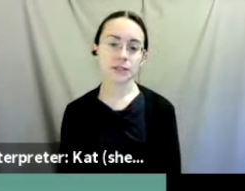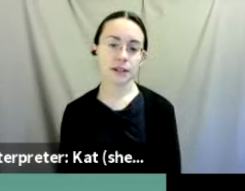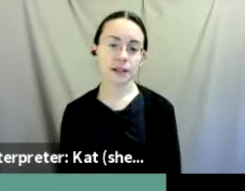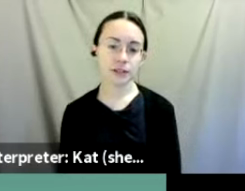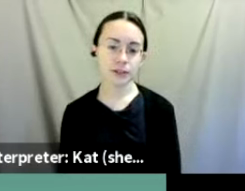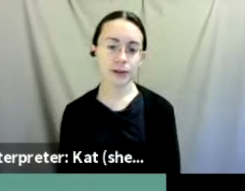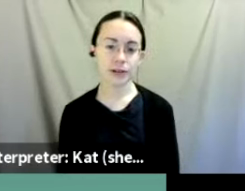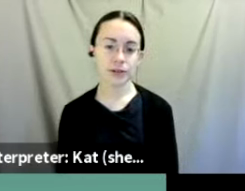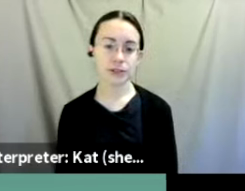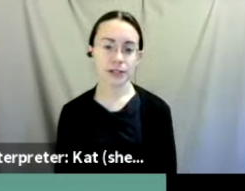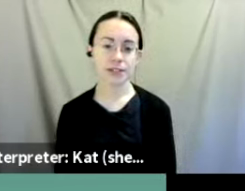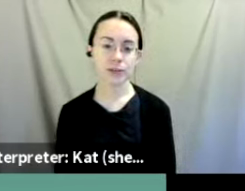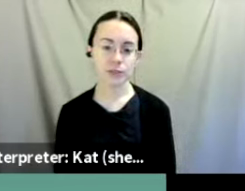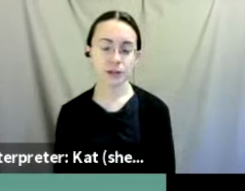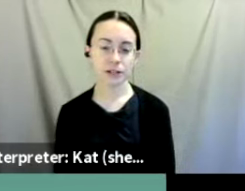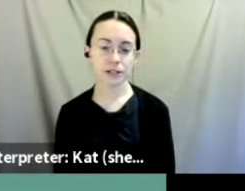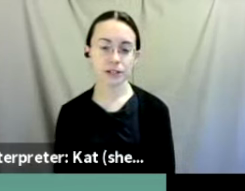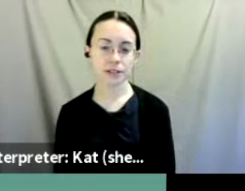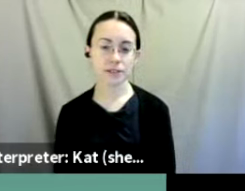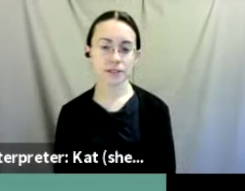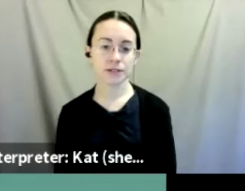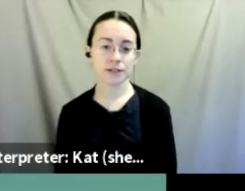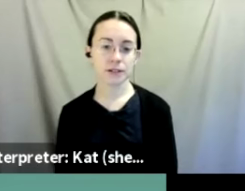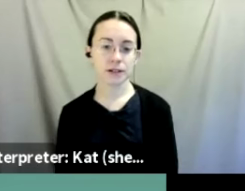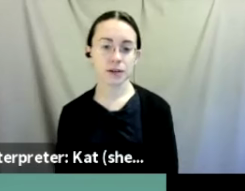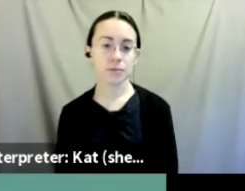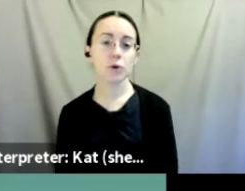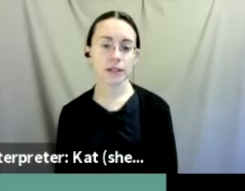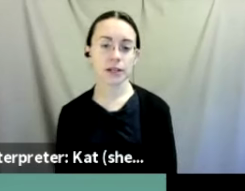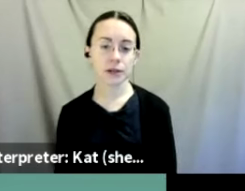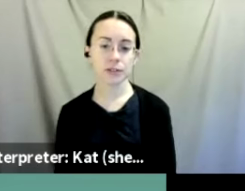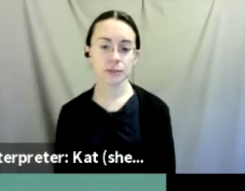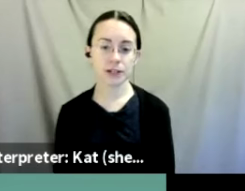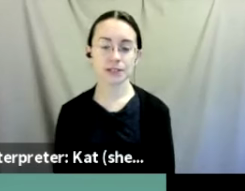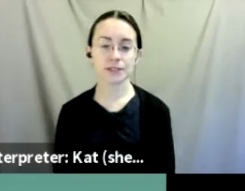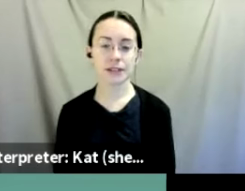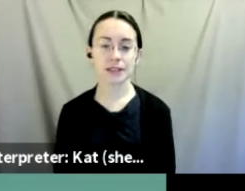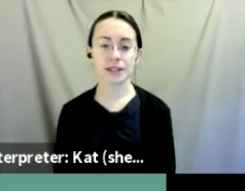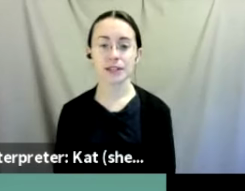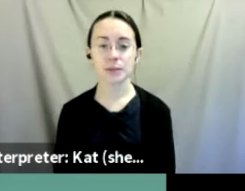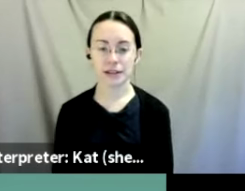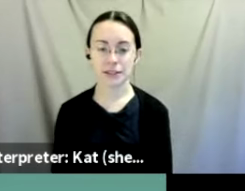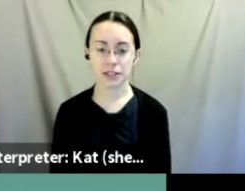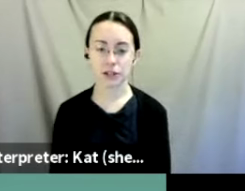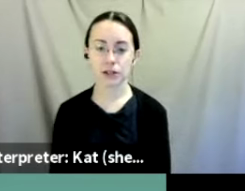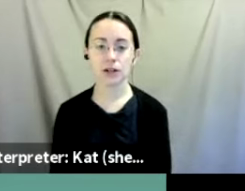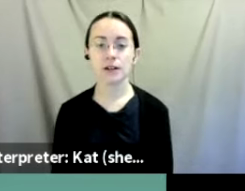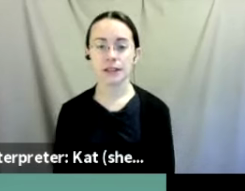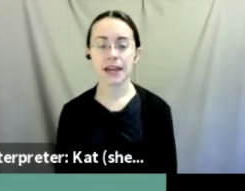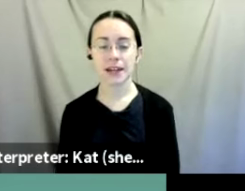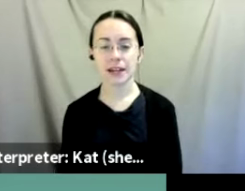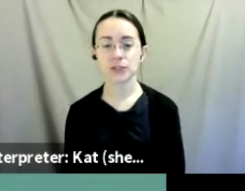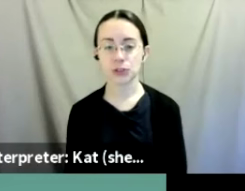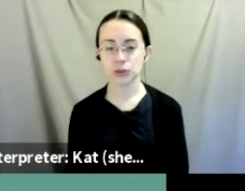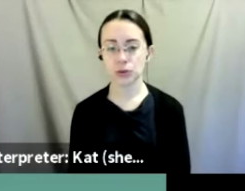And one study has also found that deaf respondents, more than hearing respondents, said that in the past year,